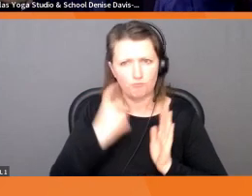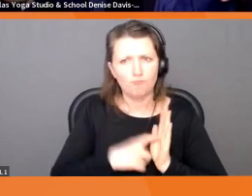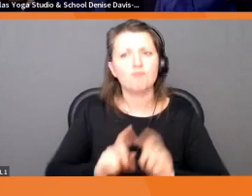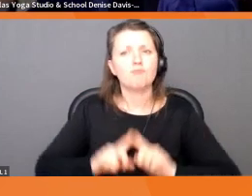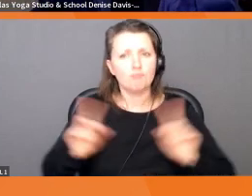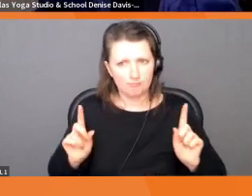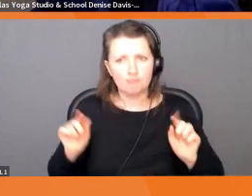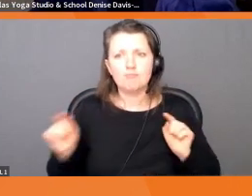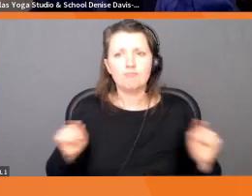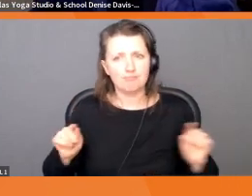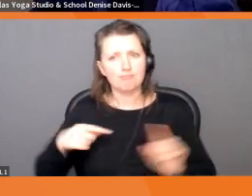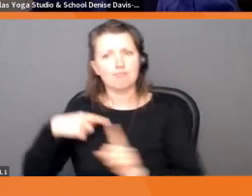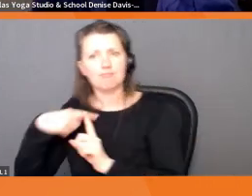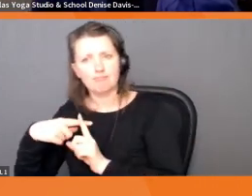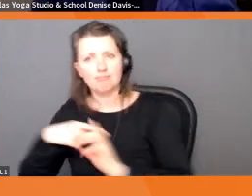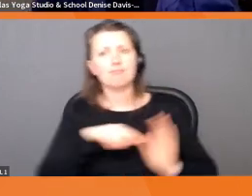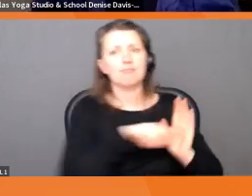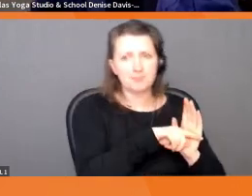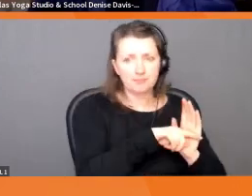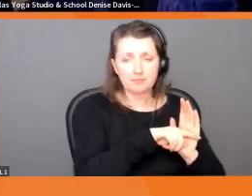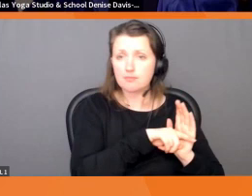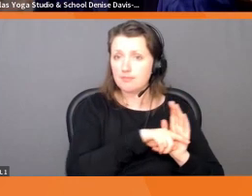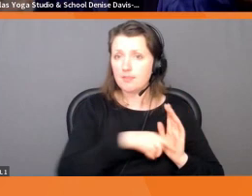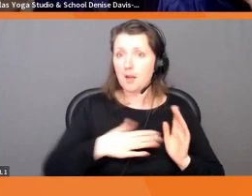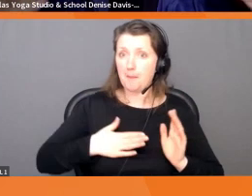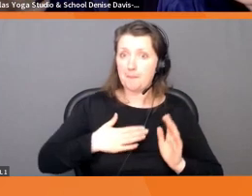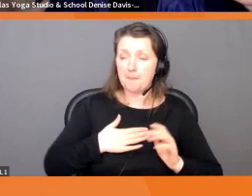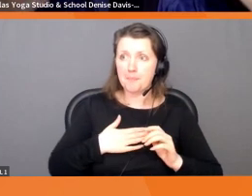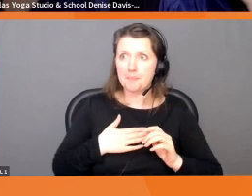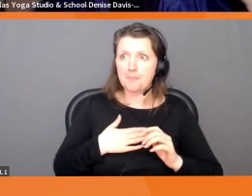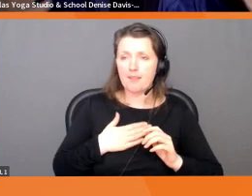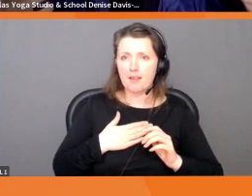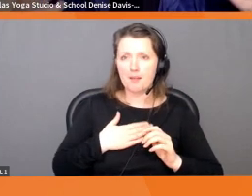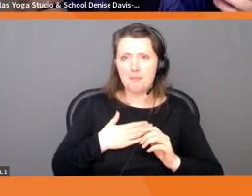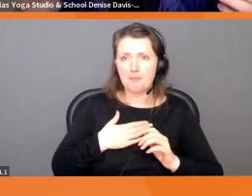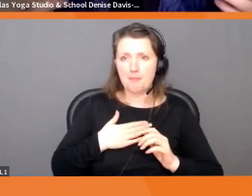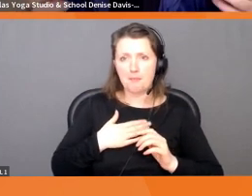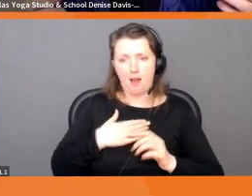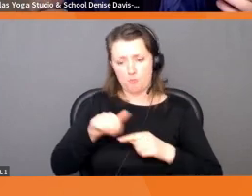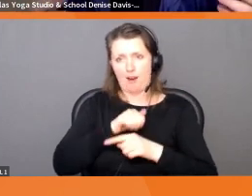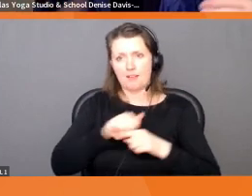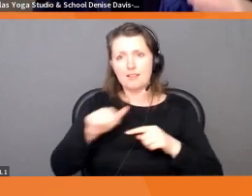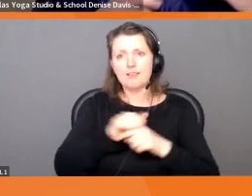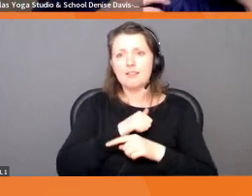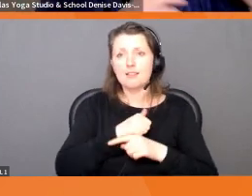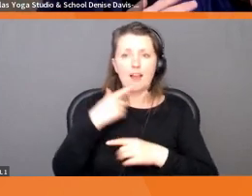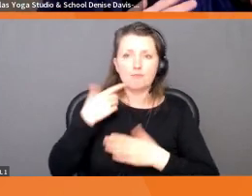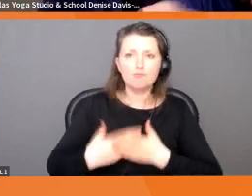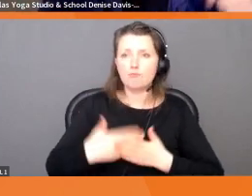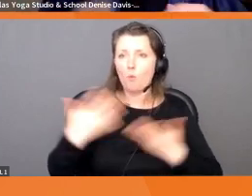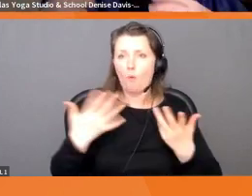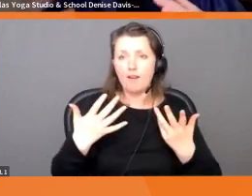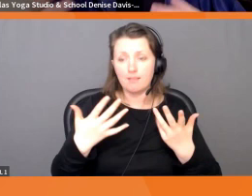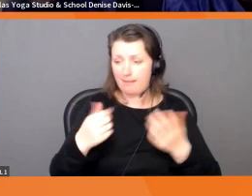that like at least 8 out of 10 people can feel this, the kinesthetic feeling of what it feels like when we have a